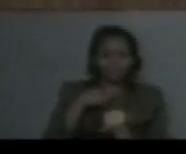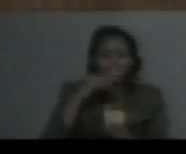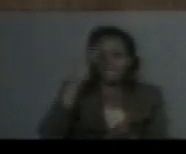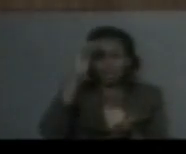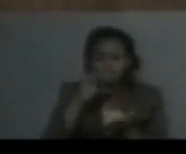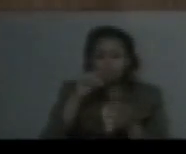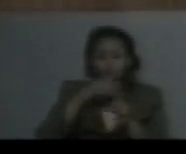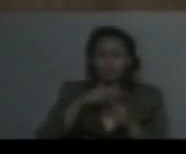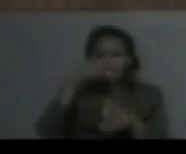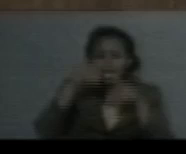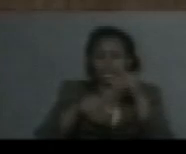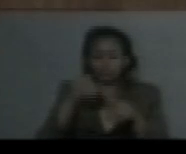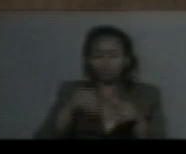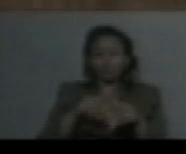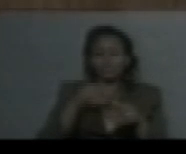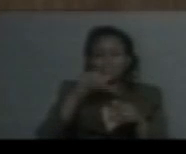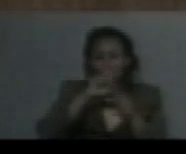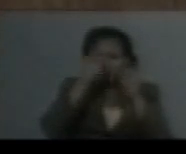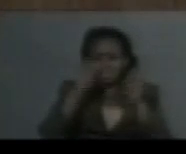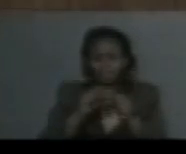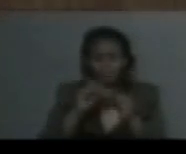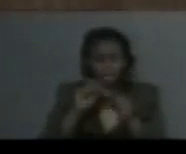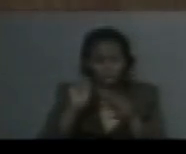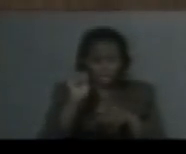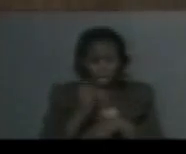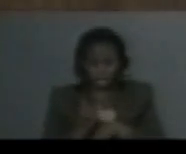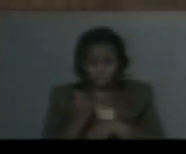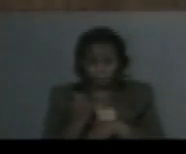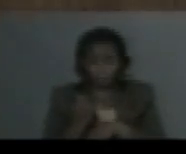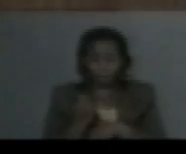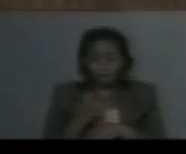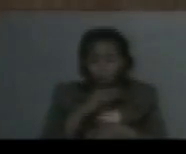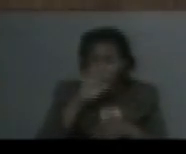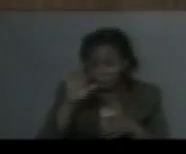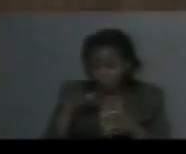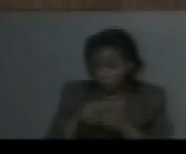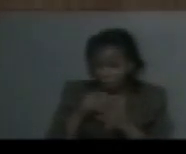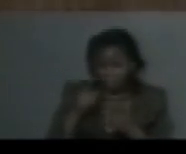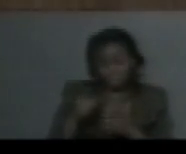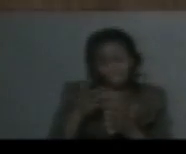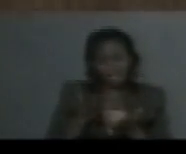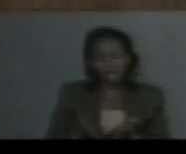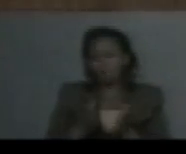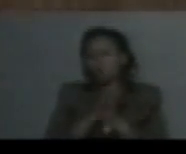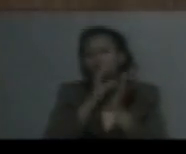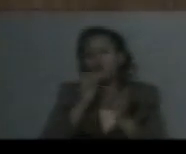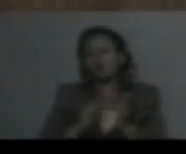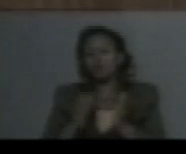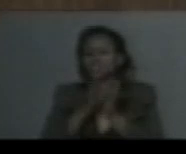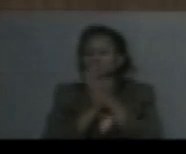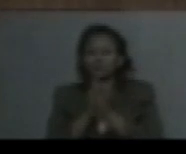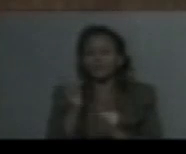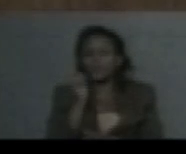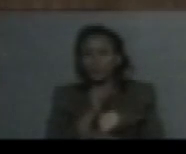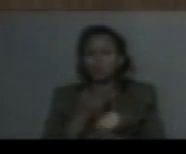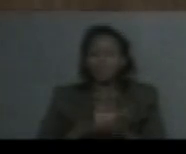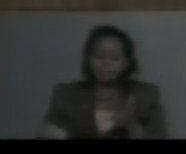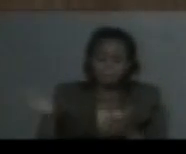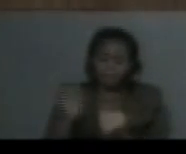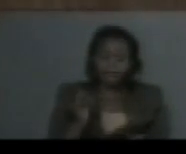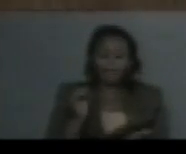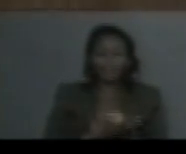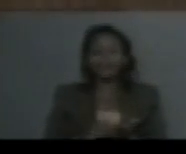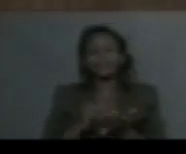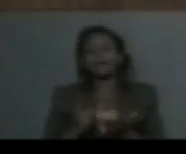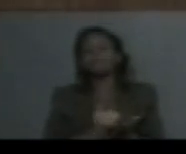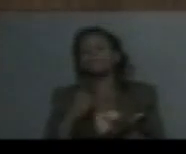electoral system Kenya wanted to have. My lord, all that is water under the bridge. We are back to manual tallying.